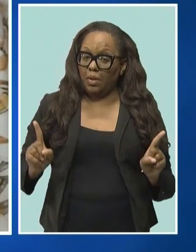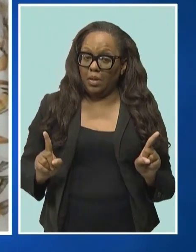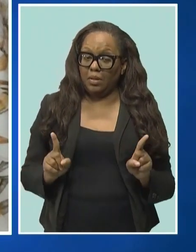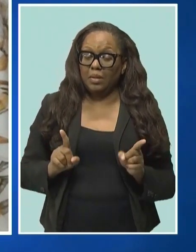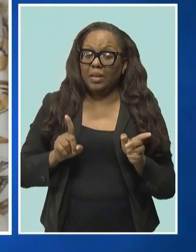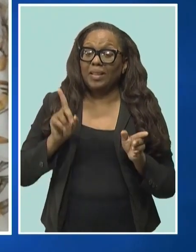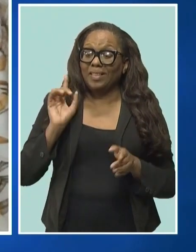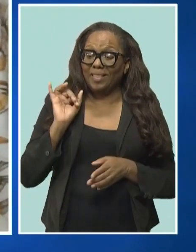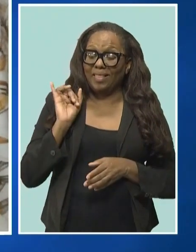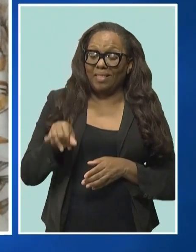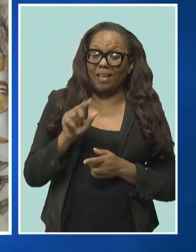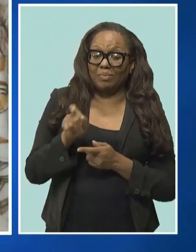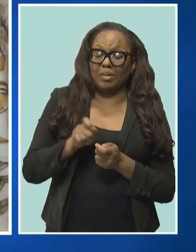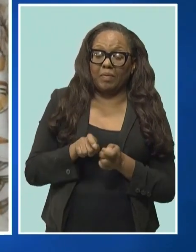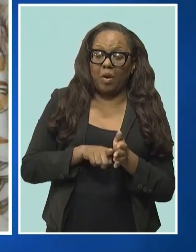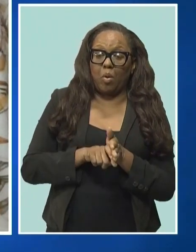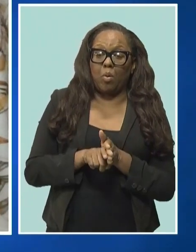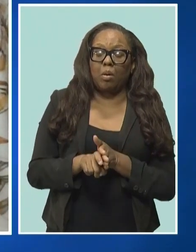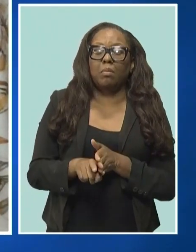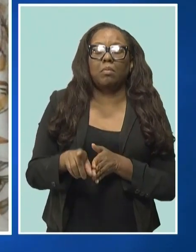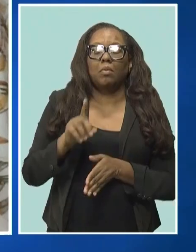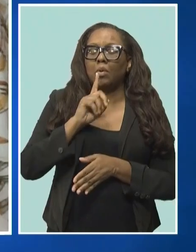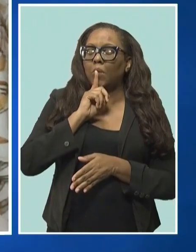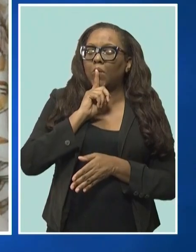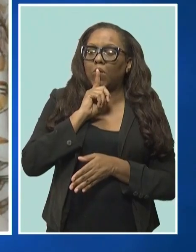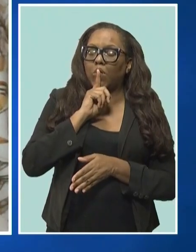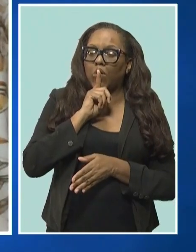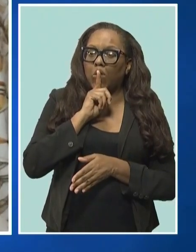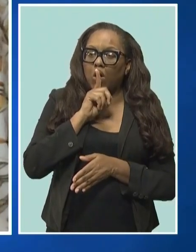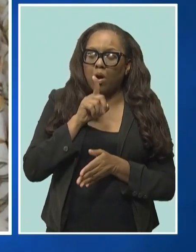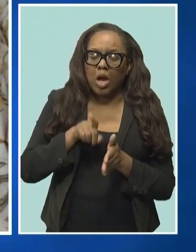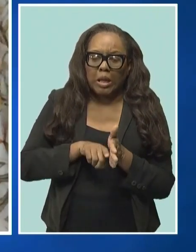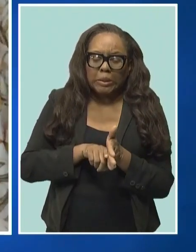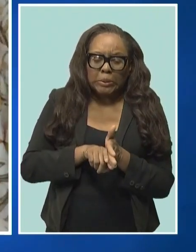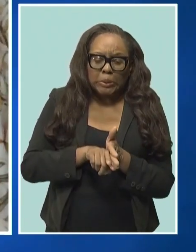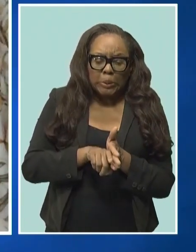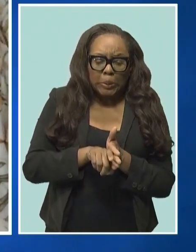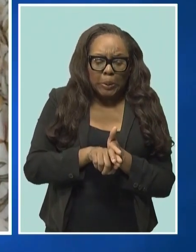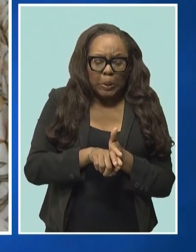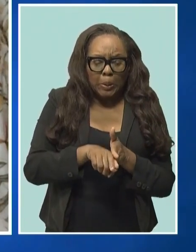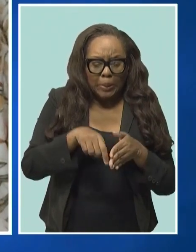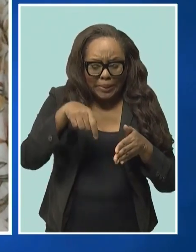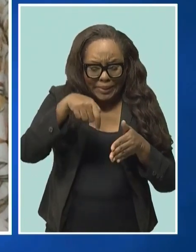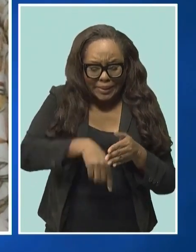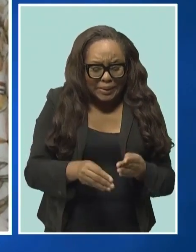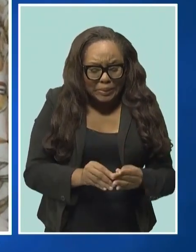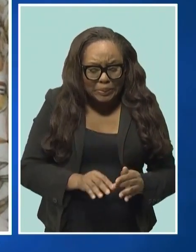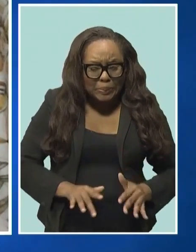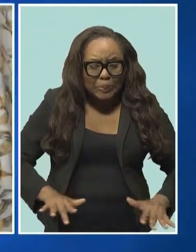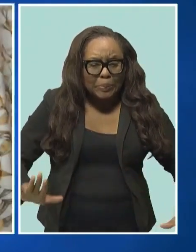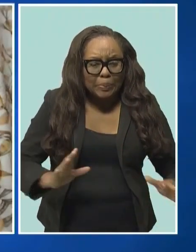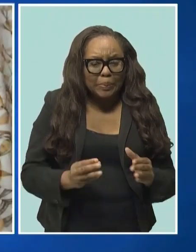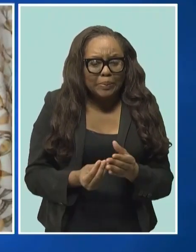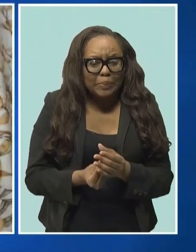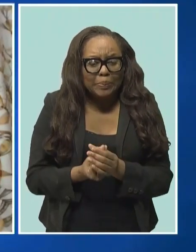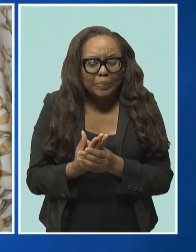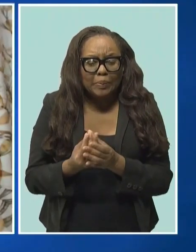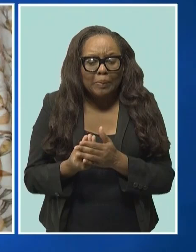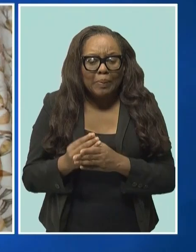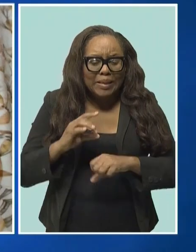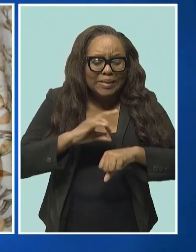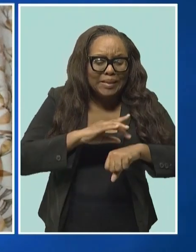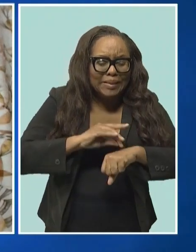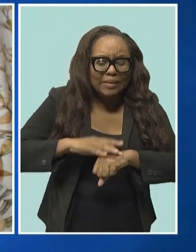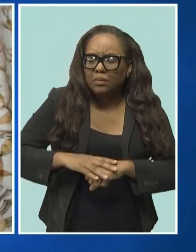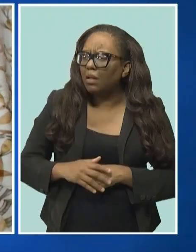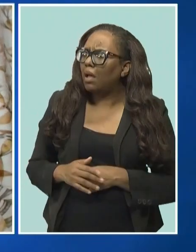on a wide range of different species. They don't have just a specific target prey species. So generally in Barbados, where can we